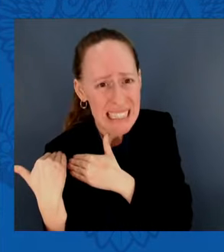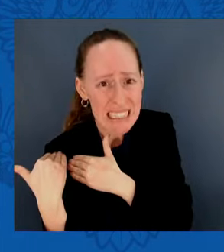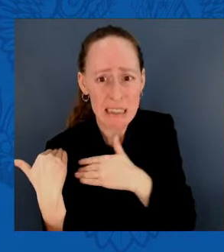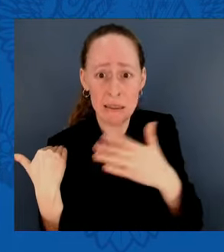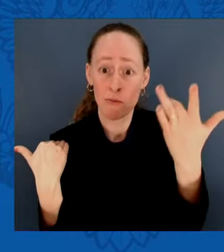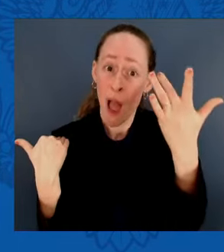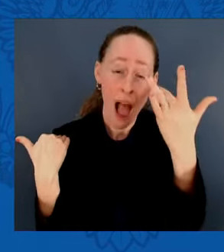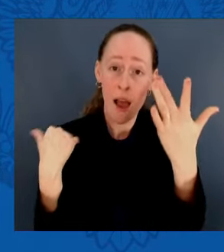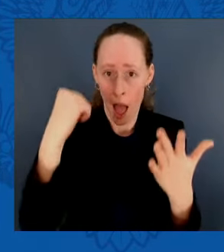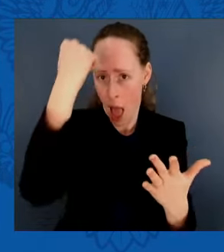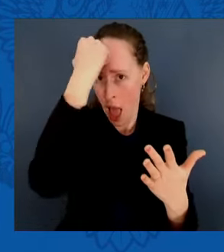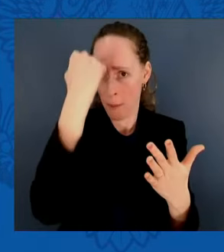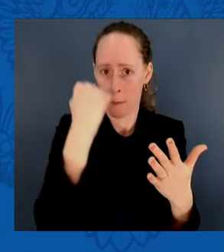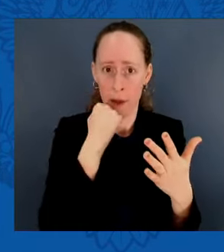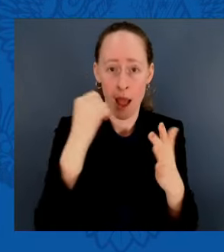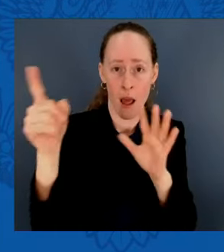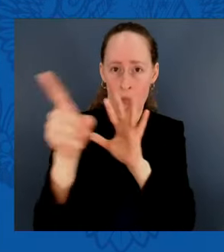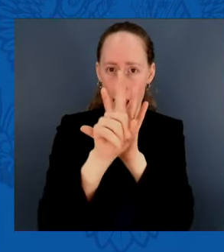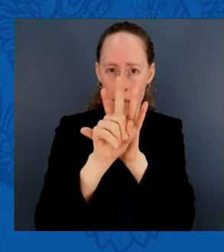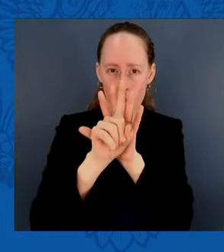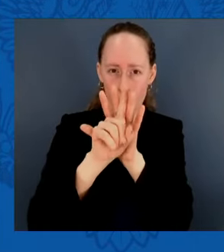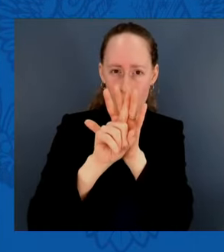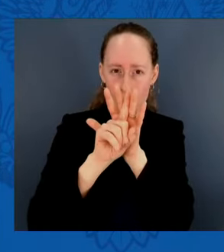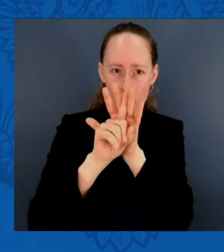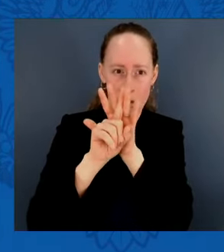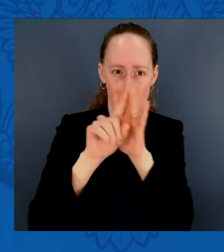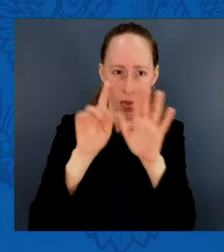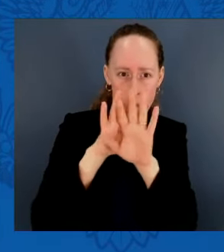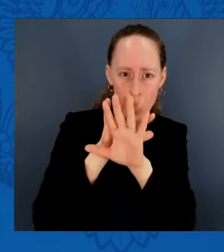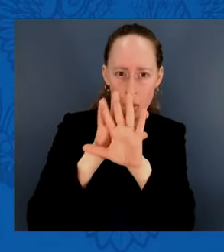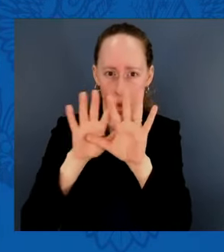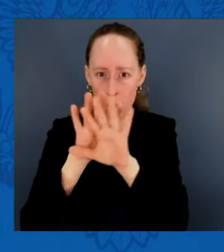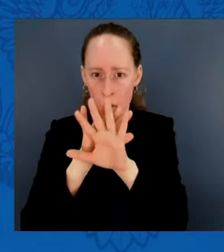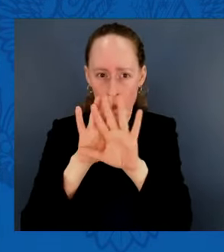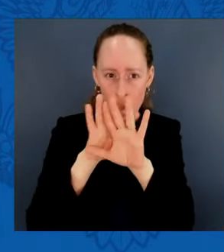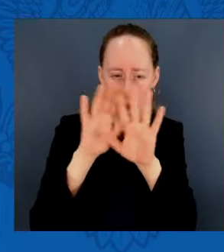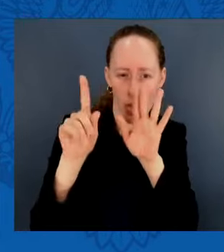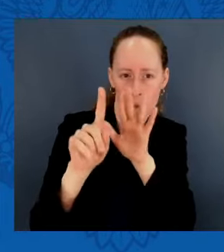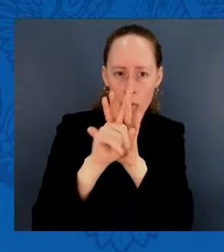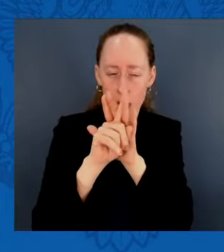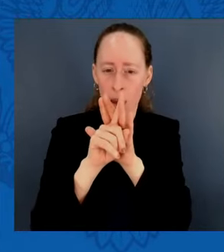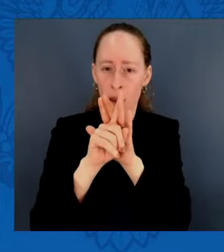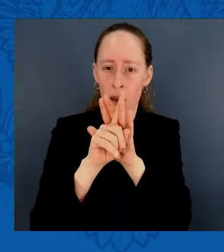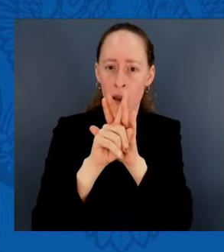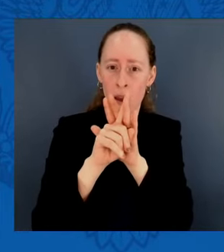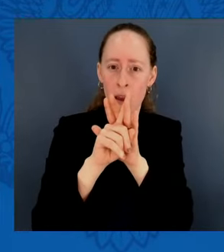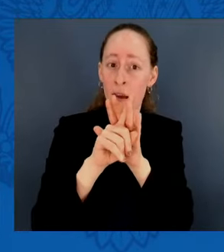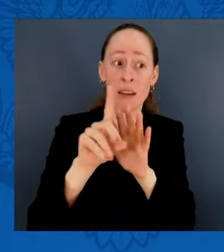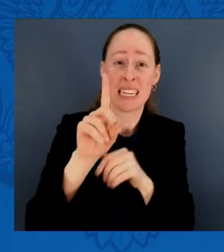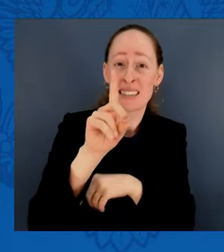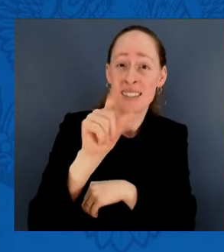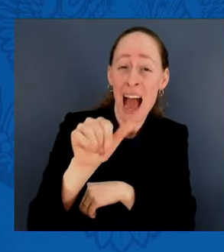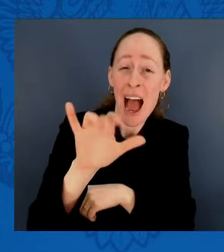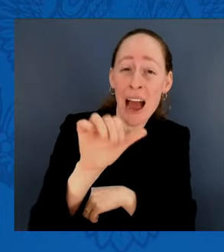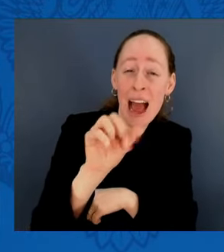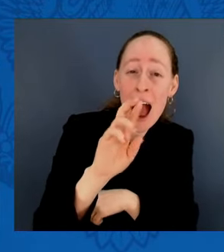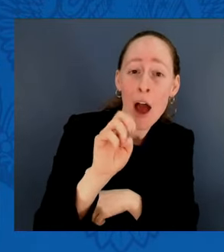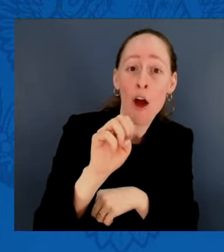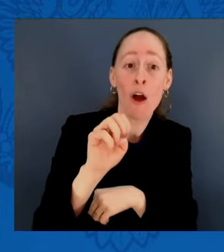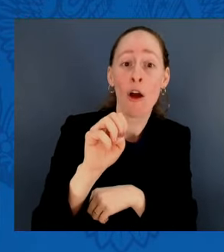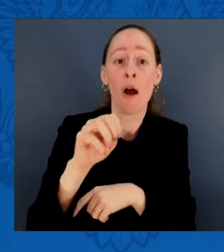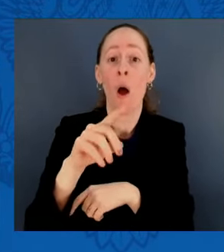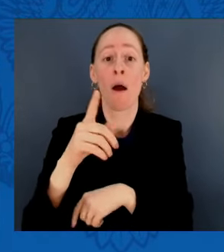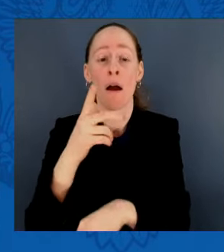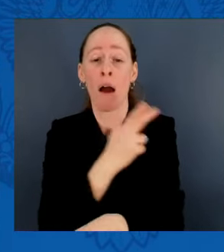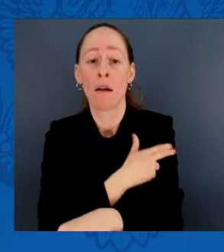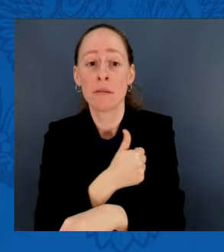under hospitals, daycare centers, and all the like. Israel also has a fundamental responsibility, though, to protect innocent civilians